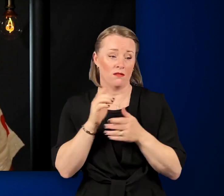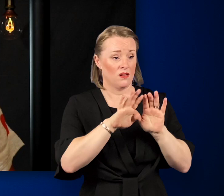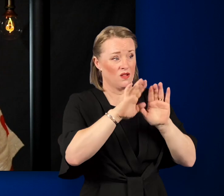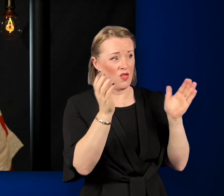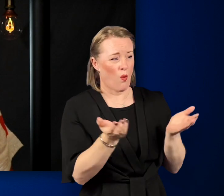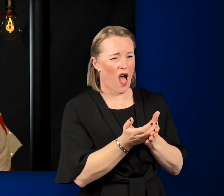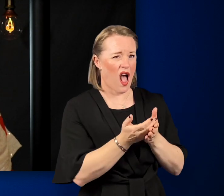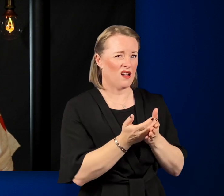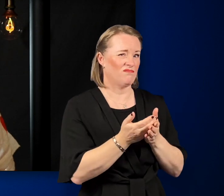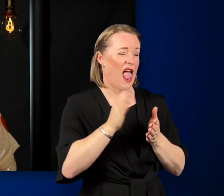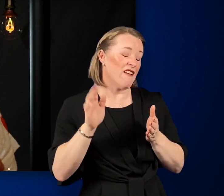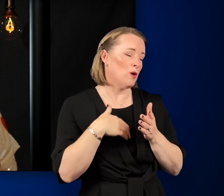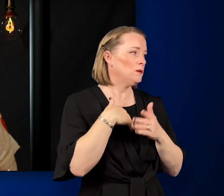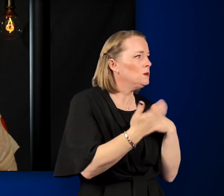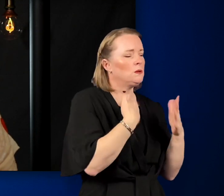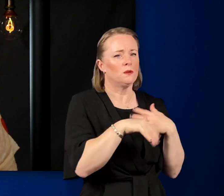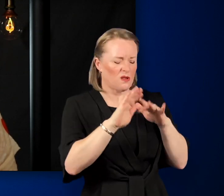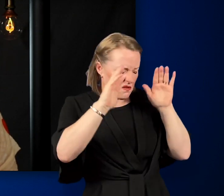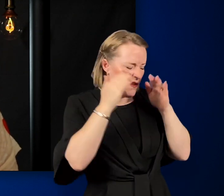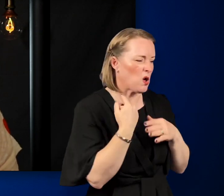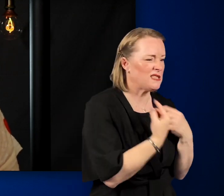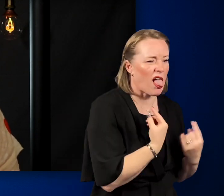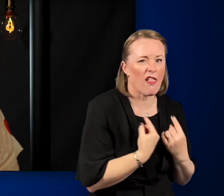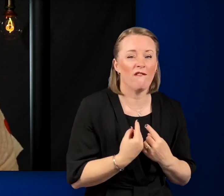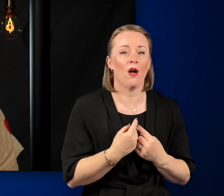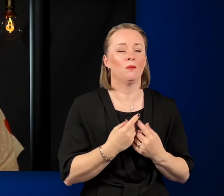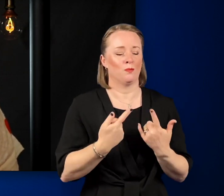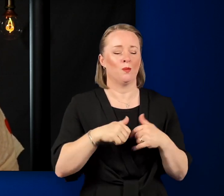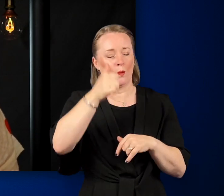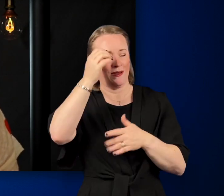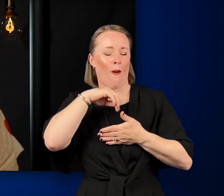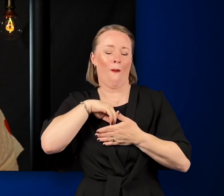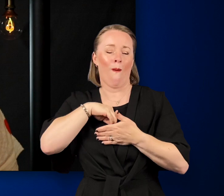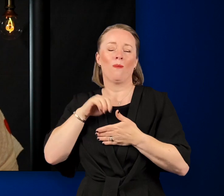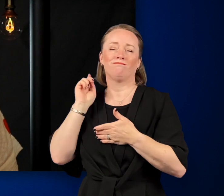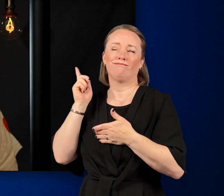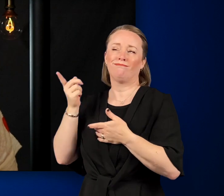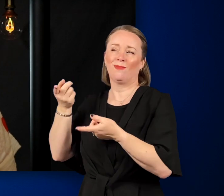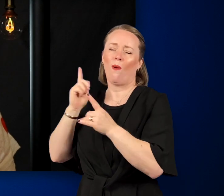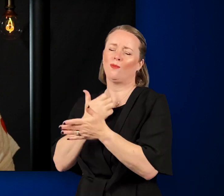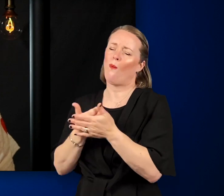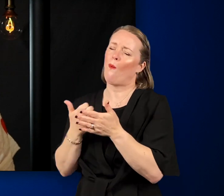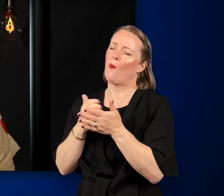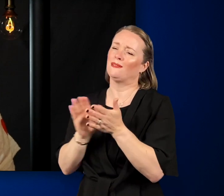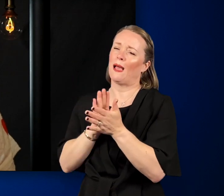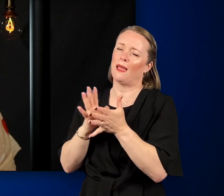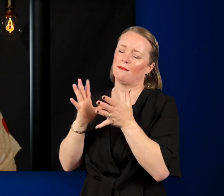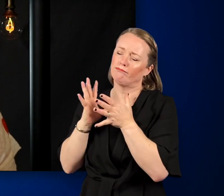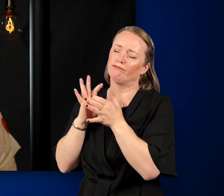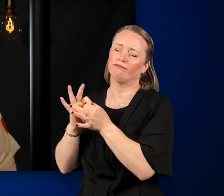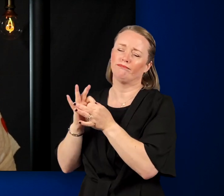to ourselves the knowledge that he is always glad to see us, and he's always willing to spend time with